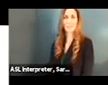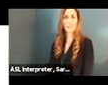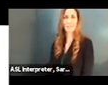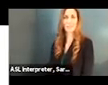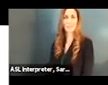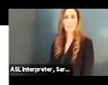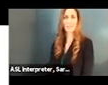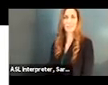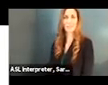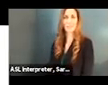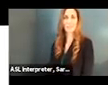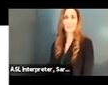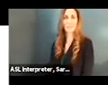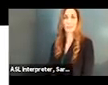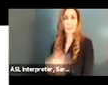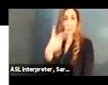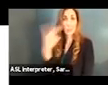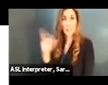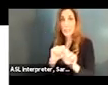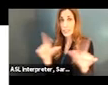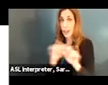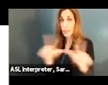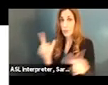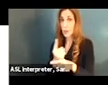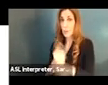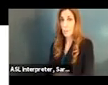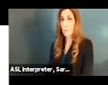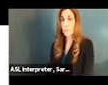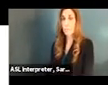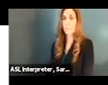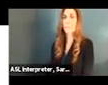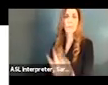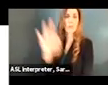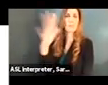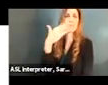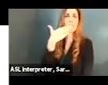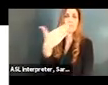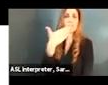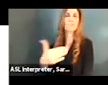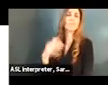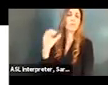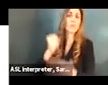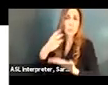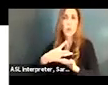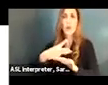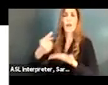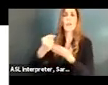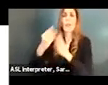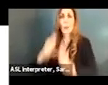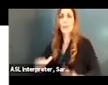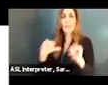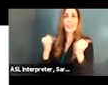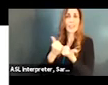So just to make sure, you guys are seeing the slide switch, right? Great. Awesome. Social work therapist. Cool. Agency supervisor,